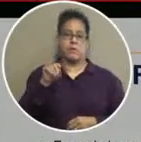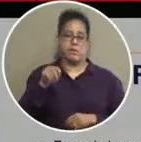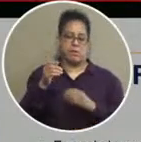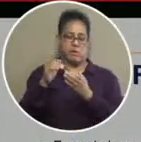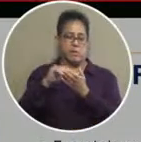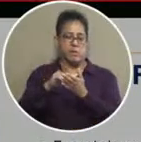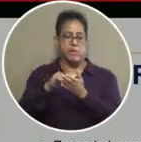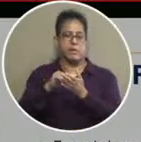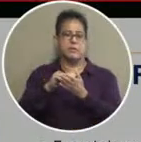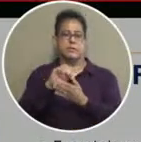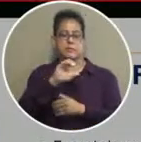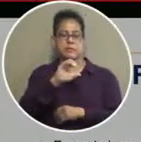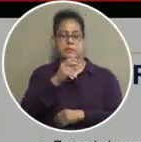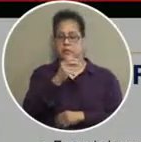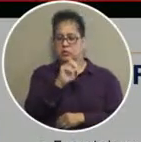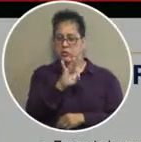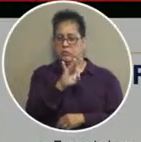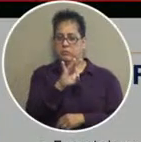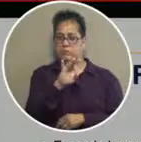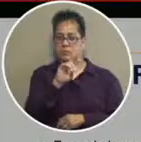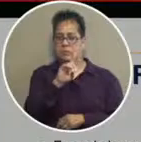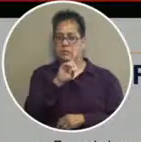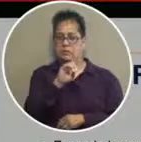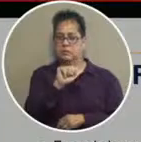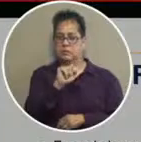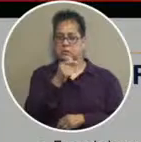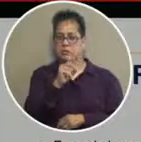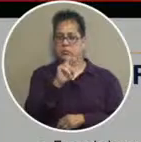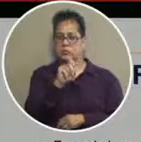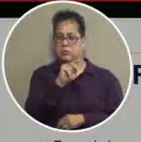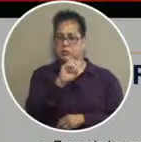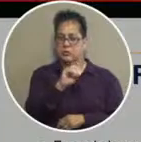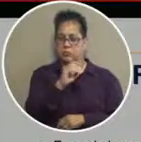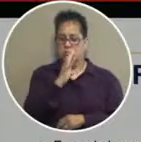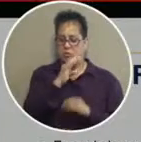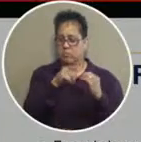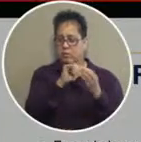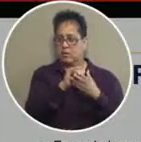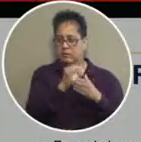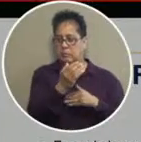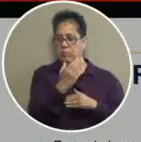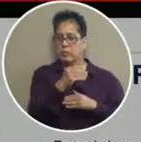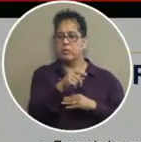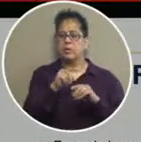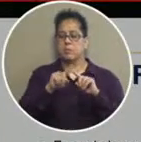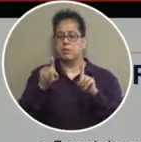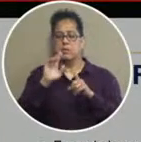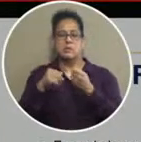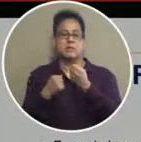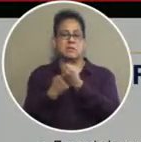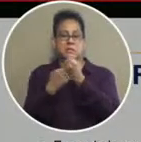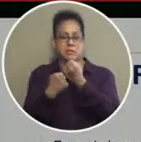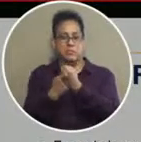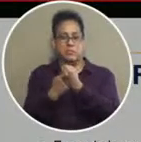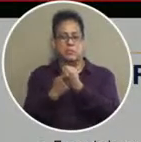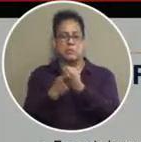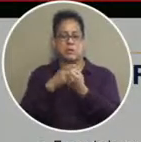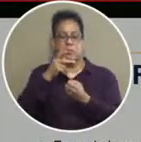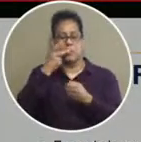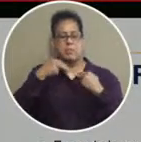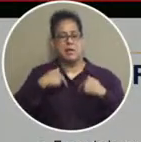again, Chief D'Agostino touched on this earlier, the lab will actually be supporting our Department of Public Health-led